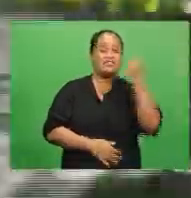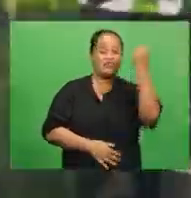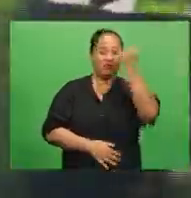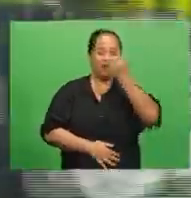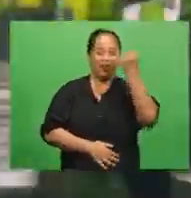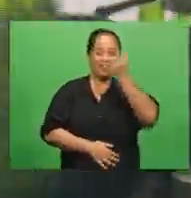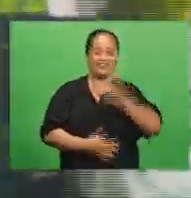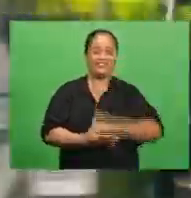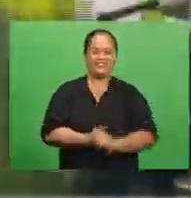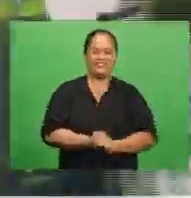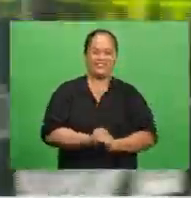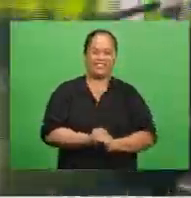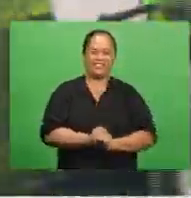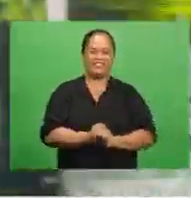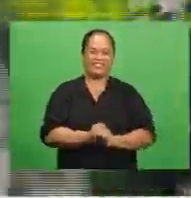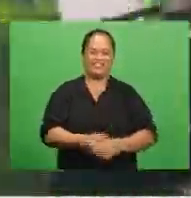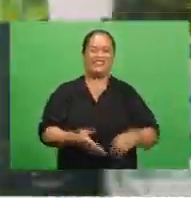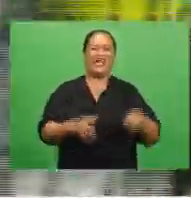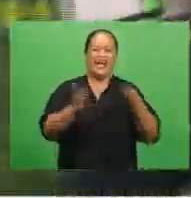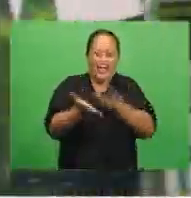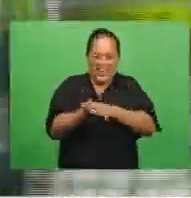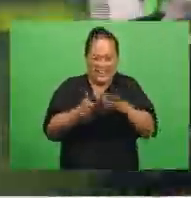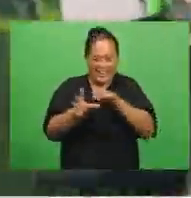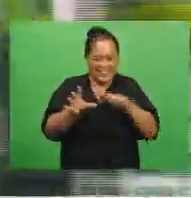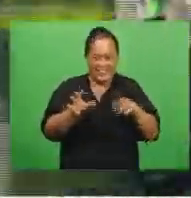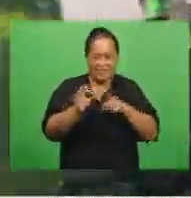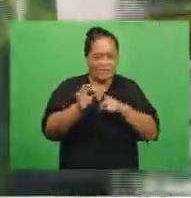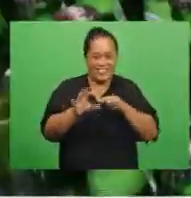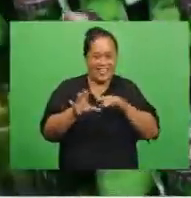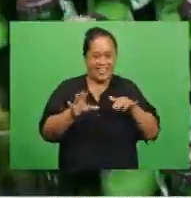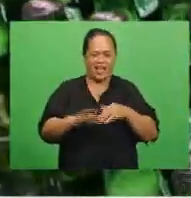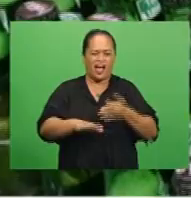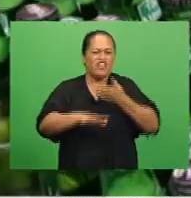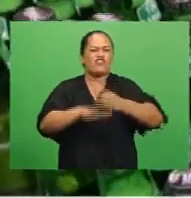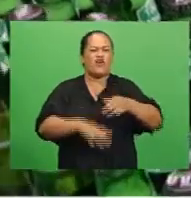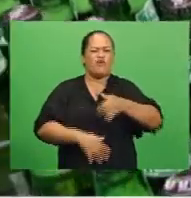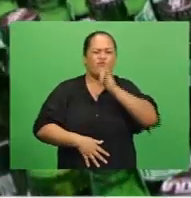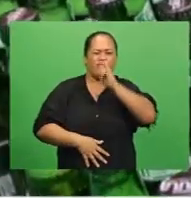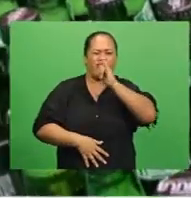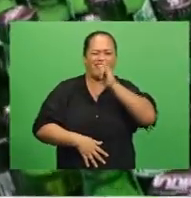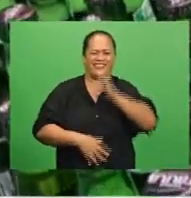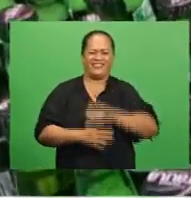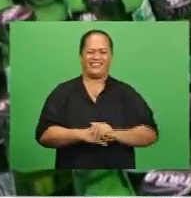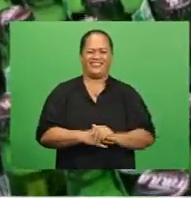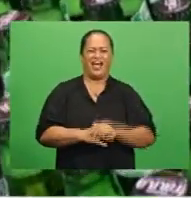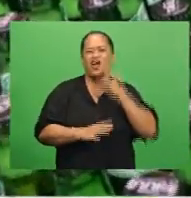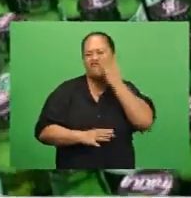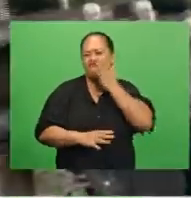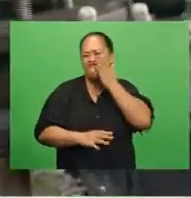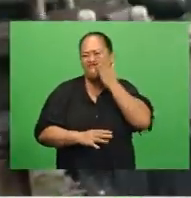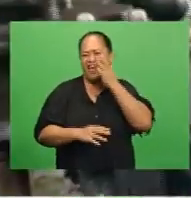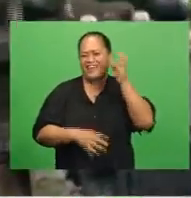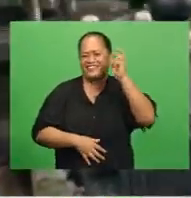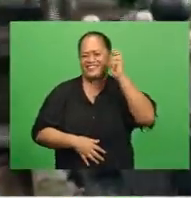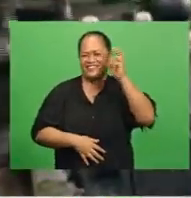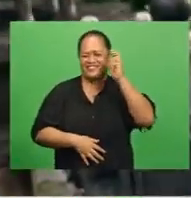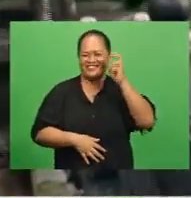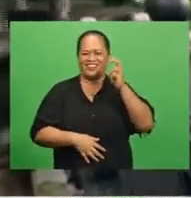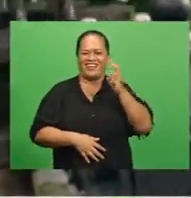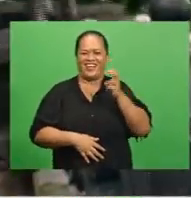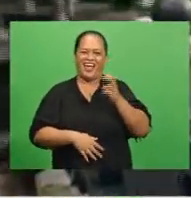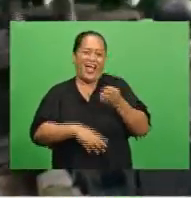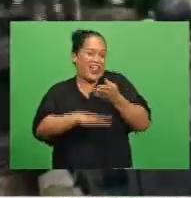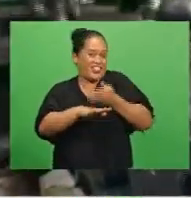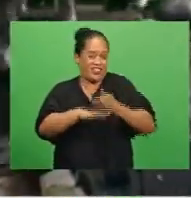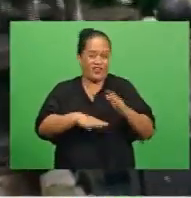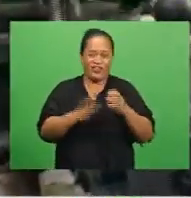Hari Punja says the brewery will employ a highly qualified team with European training as well as the latest German technology to